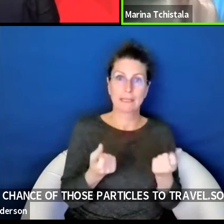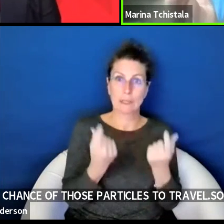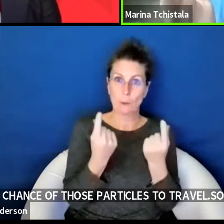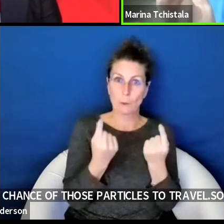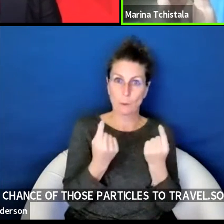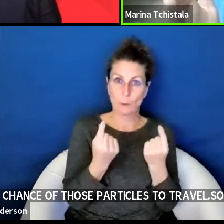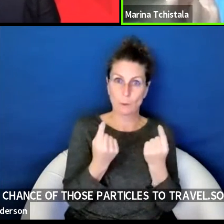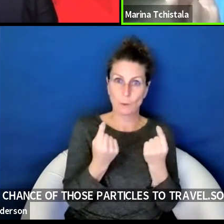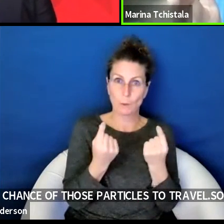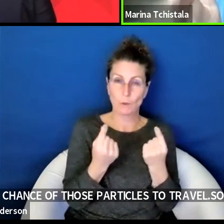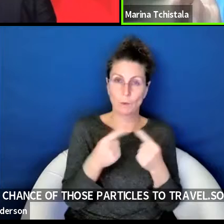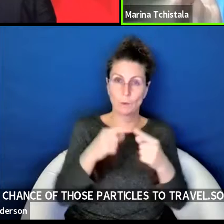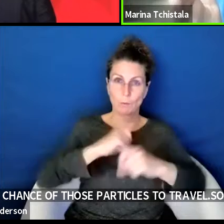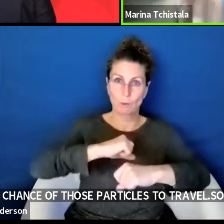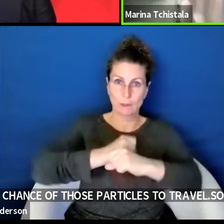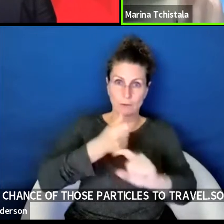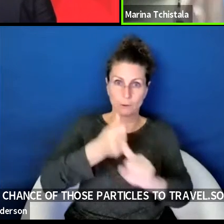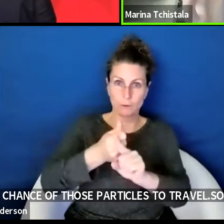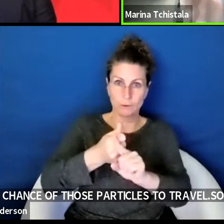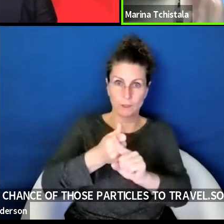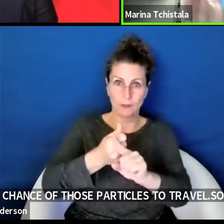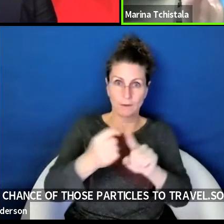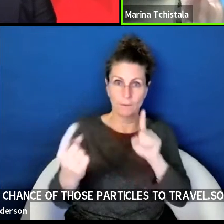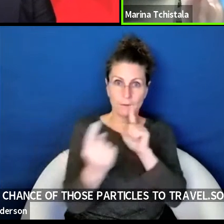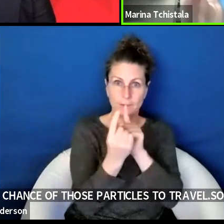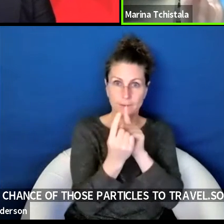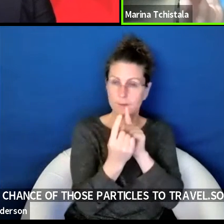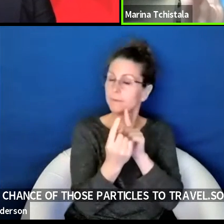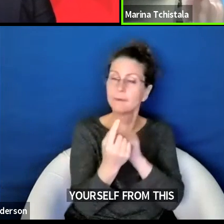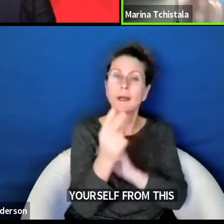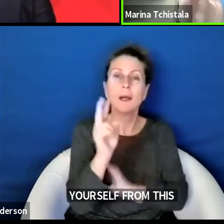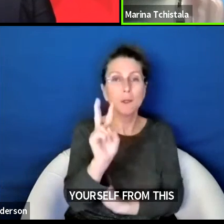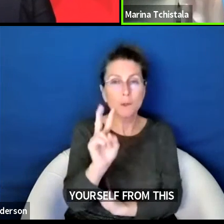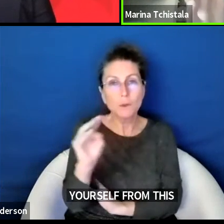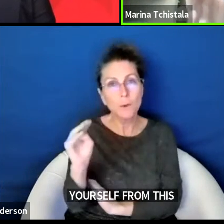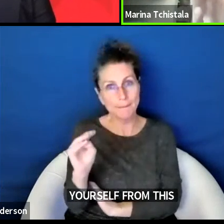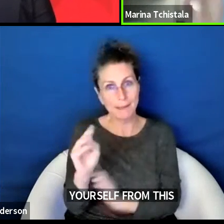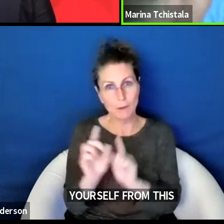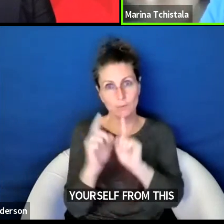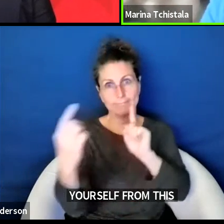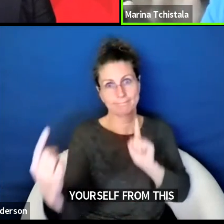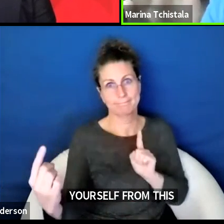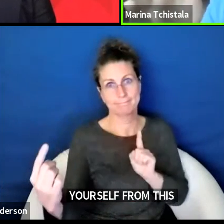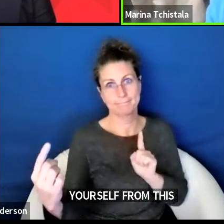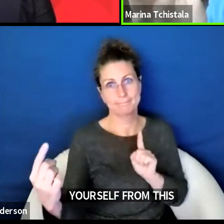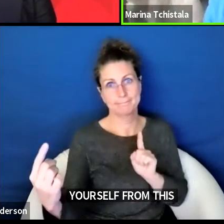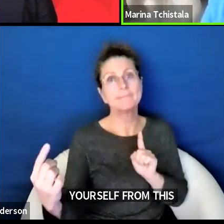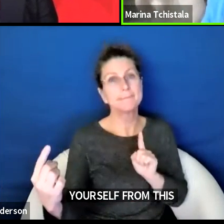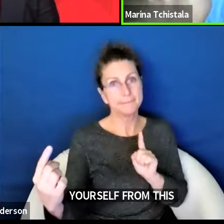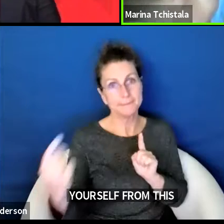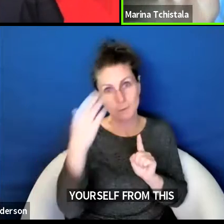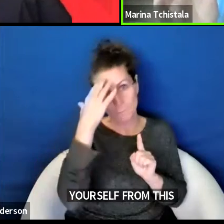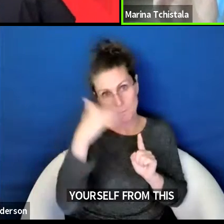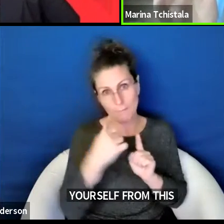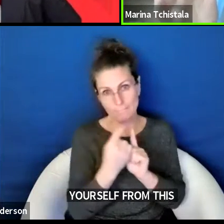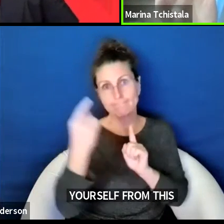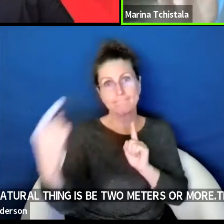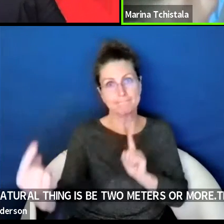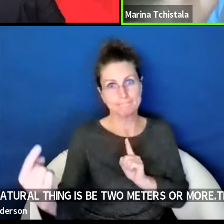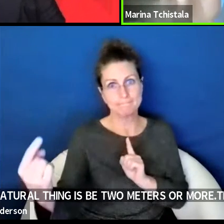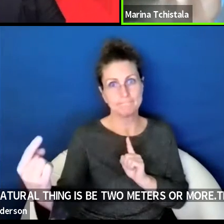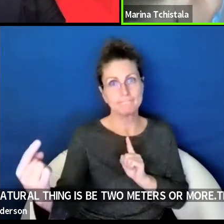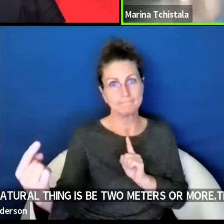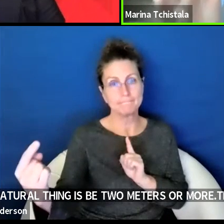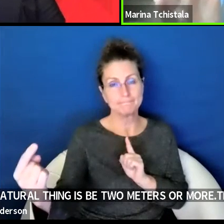2 meters or more. So this is your first response to this. If you're 2 meters from somebody, you're